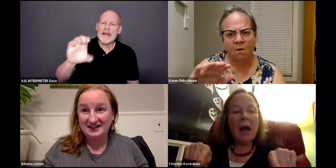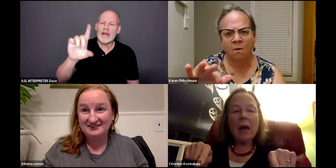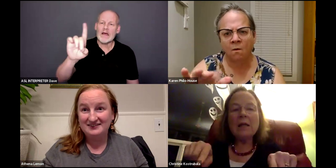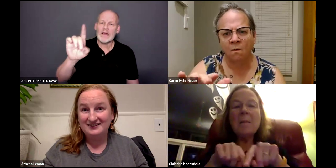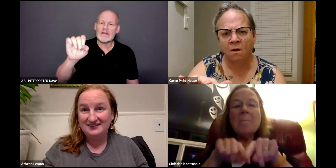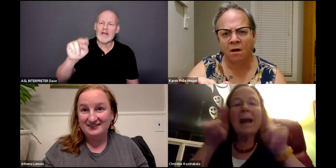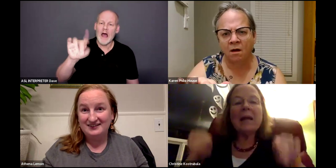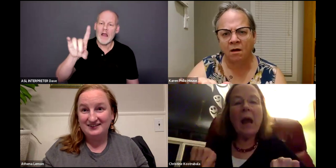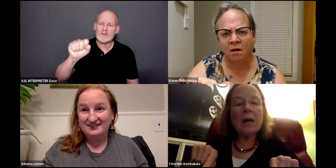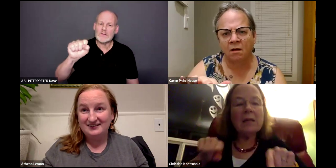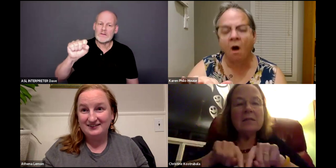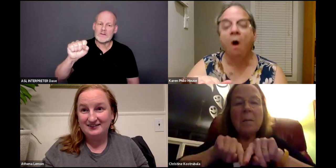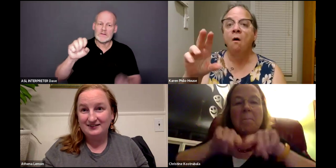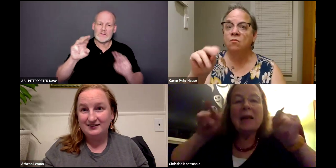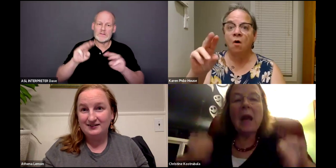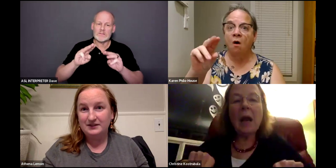Yeah.